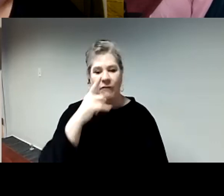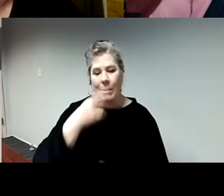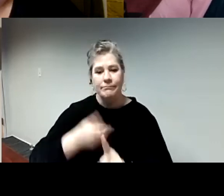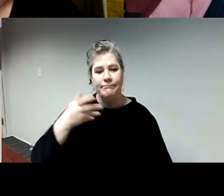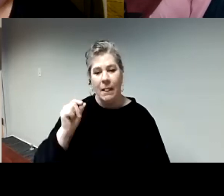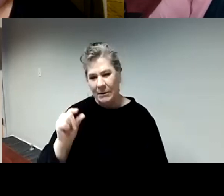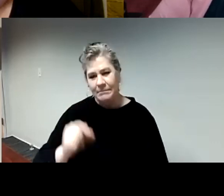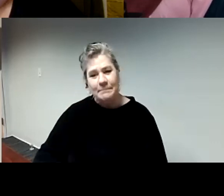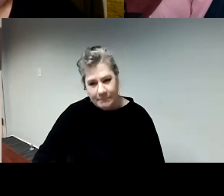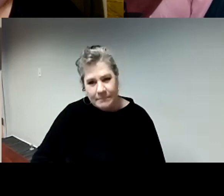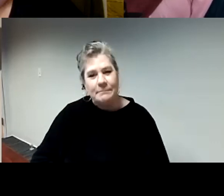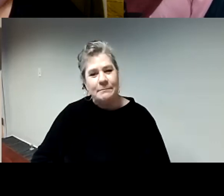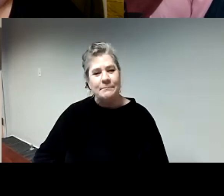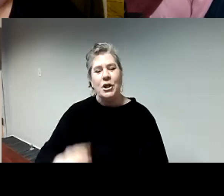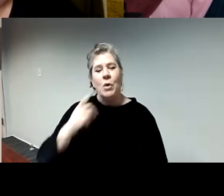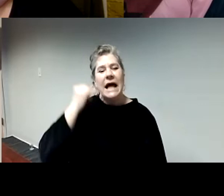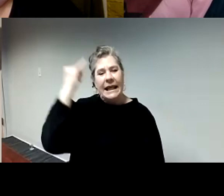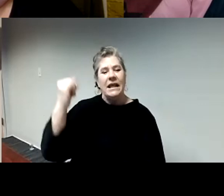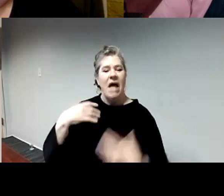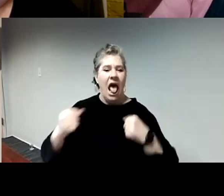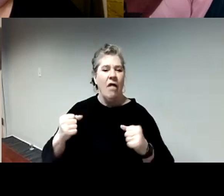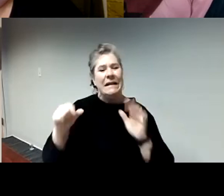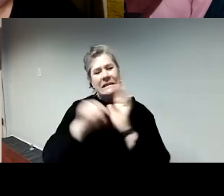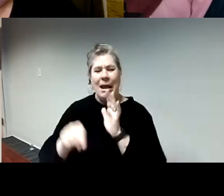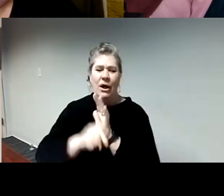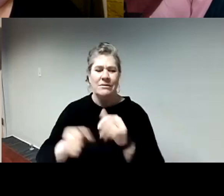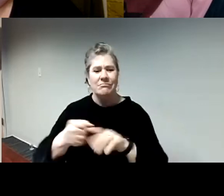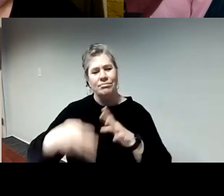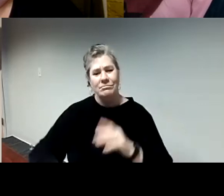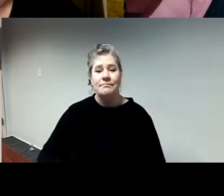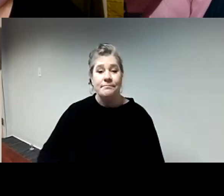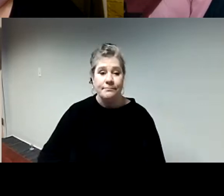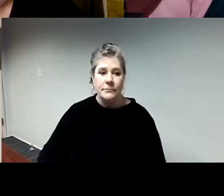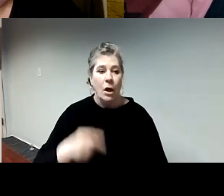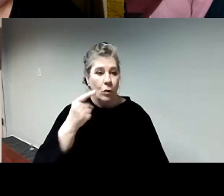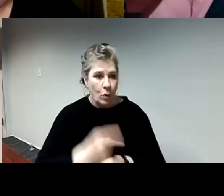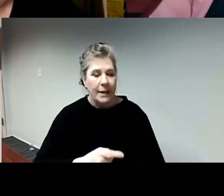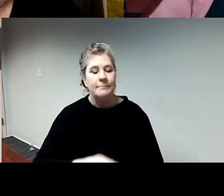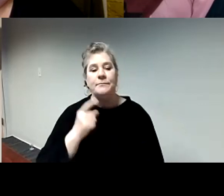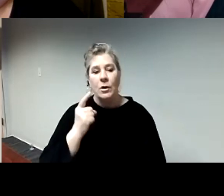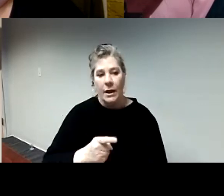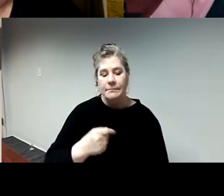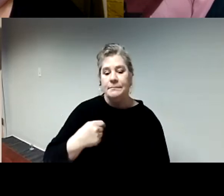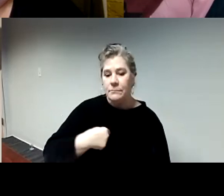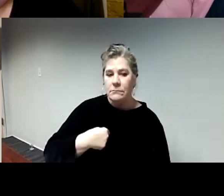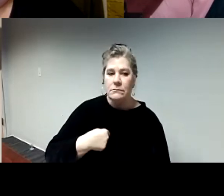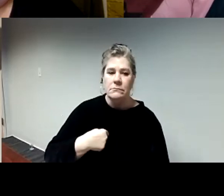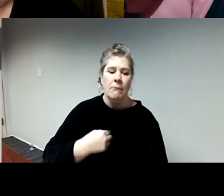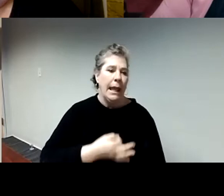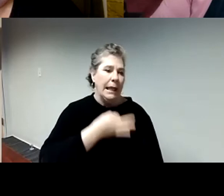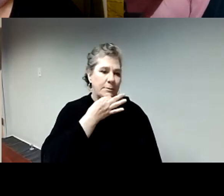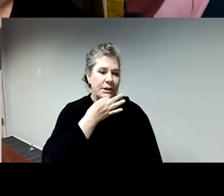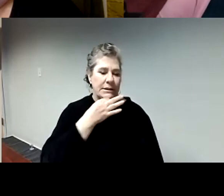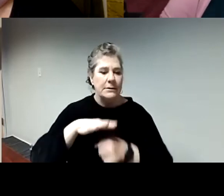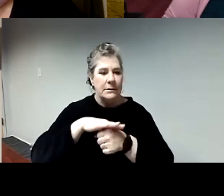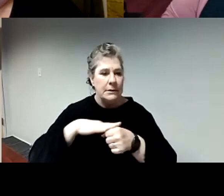to this notion of health disparities as well. Yeah. So my sort of expertise lies in